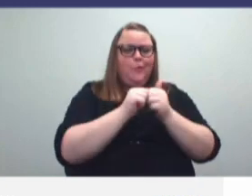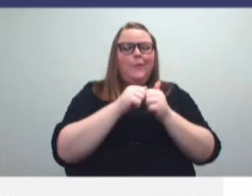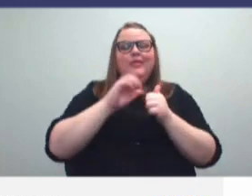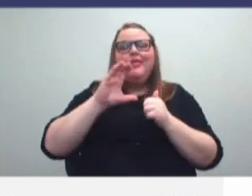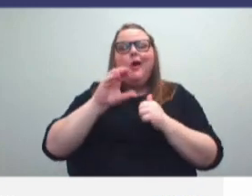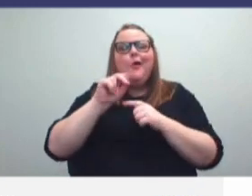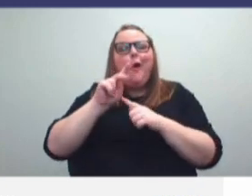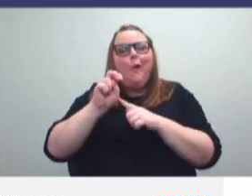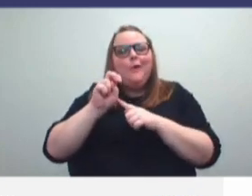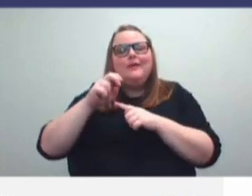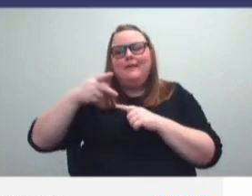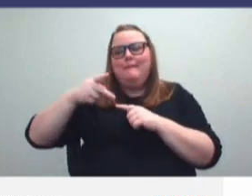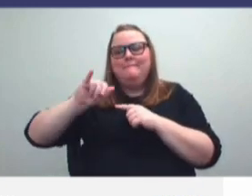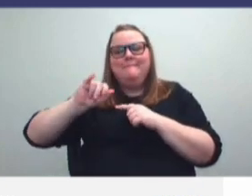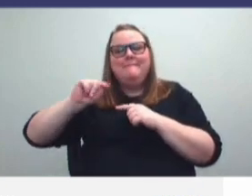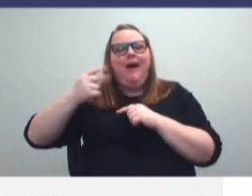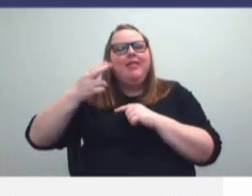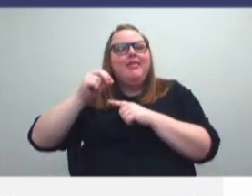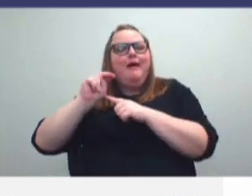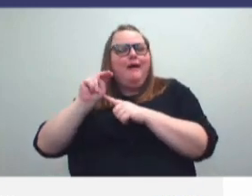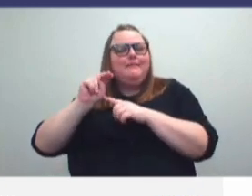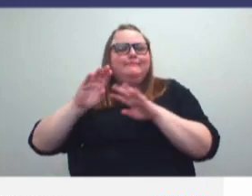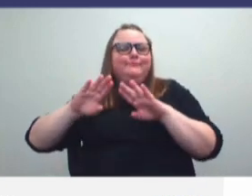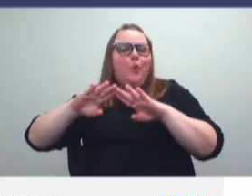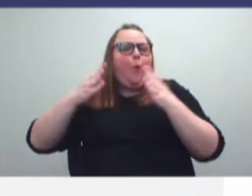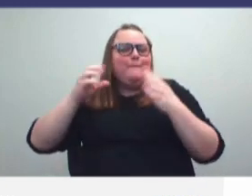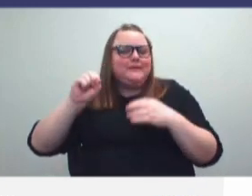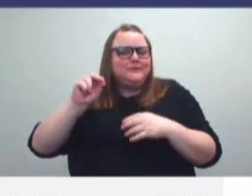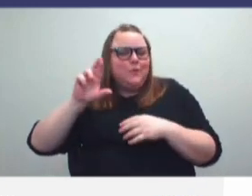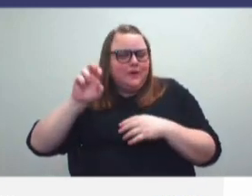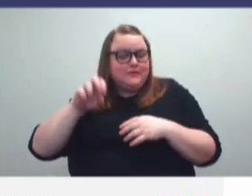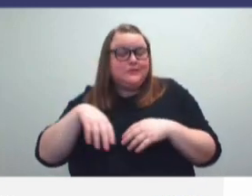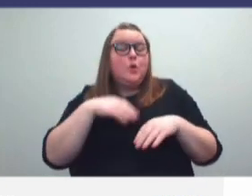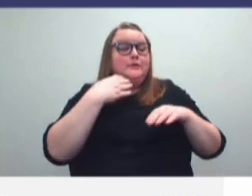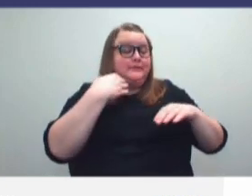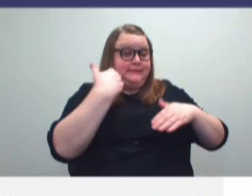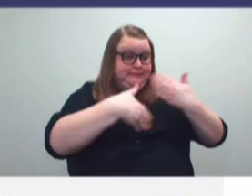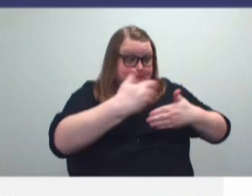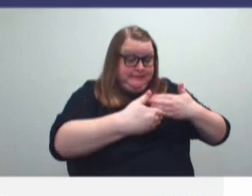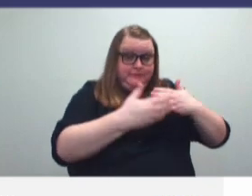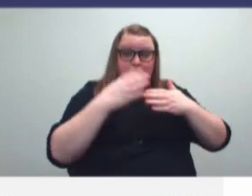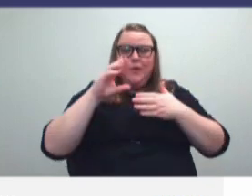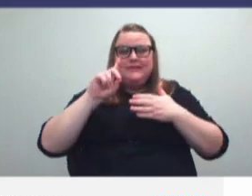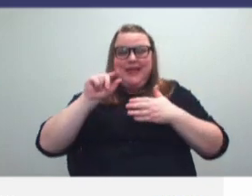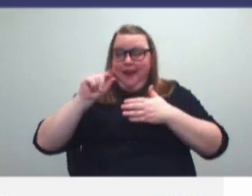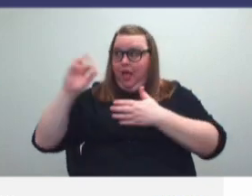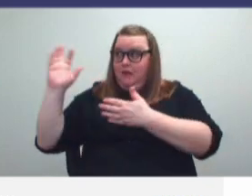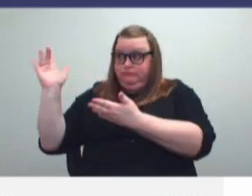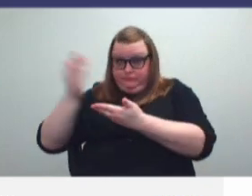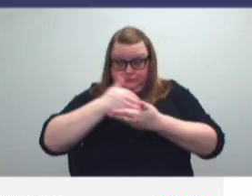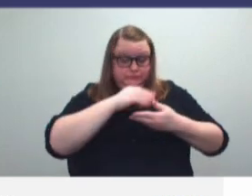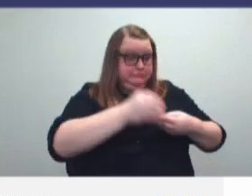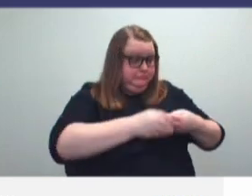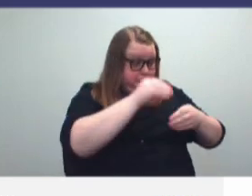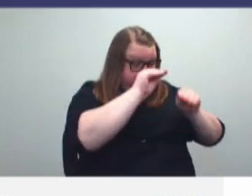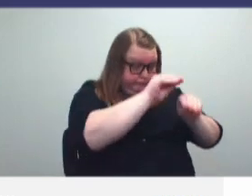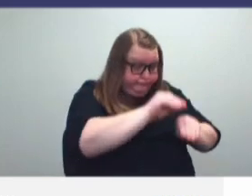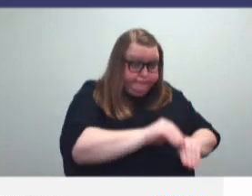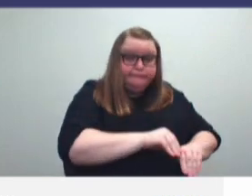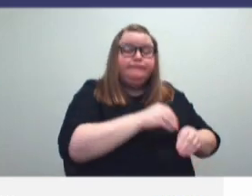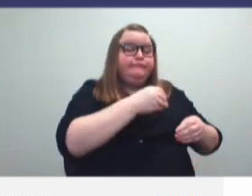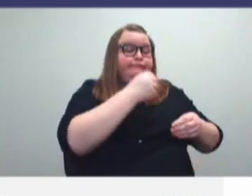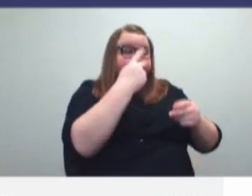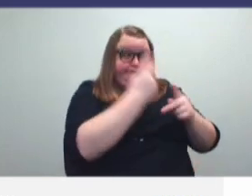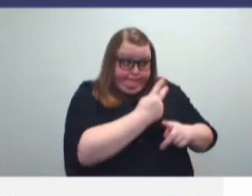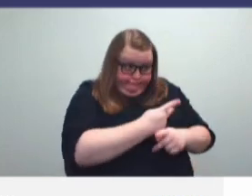stuff that runs and automatically updates this gauge to tell us what our risk is looking like on any given day. And so it